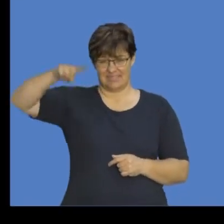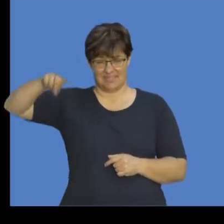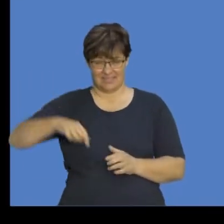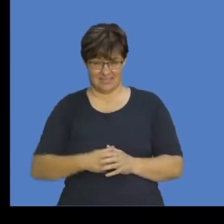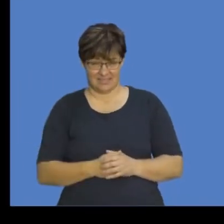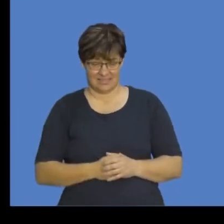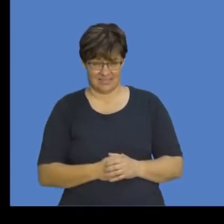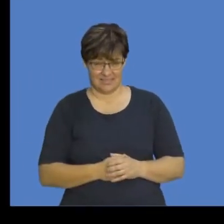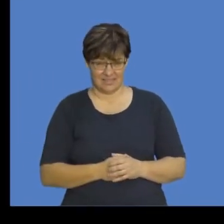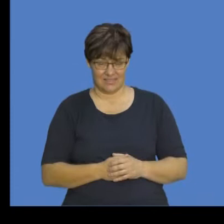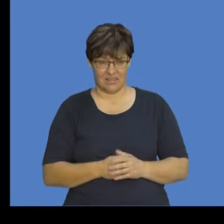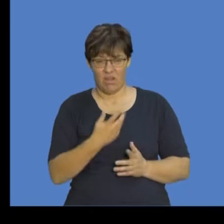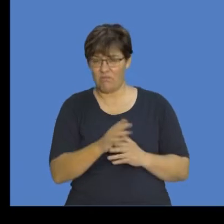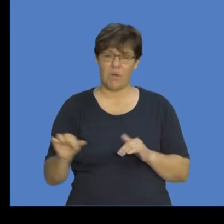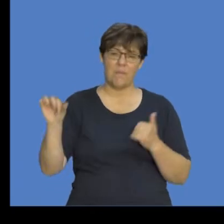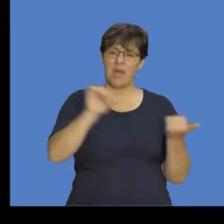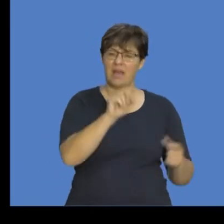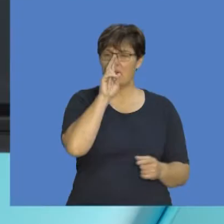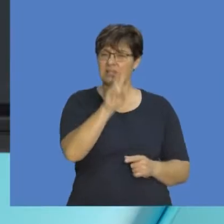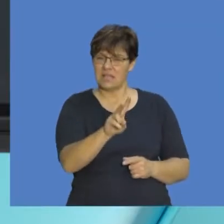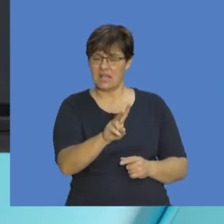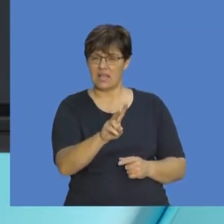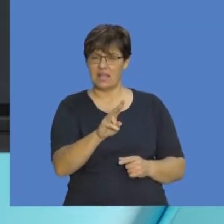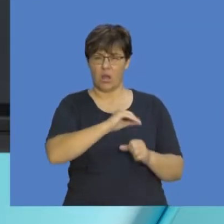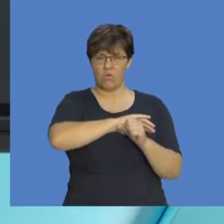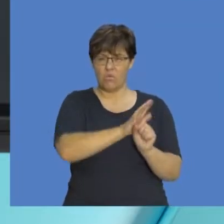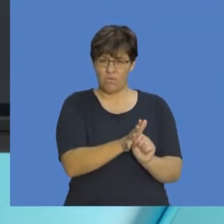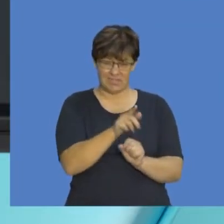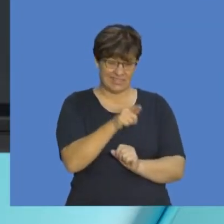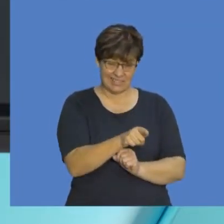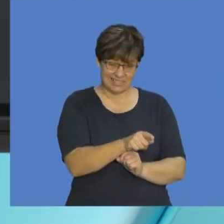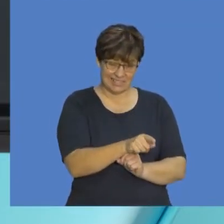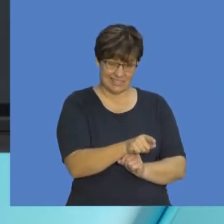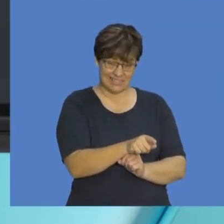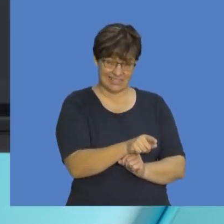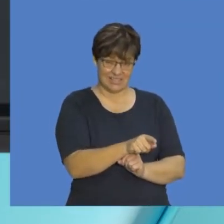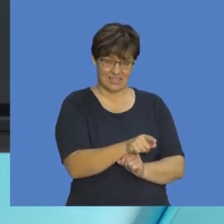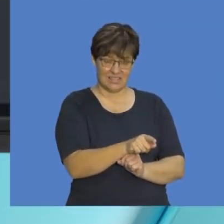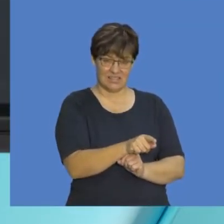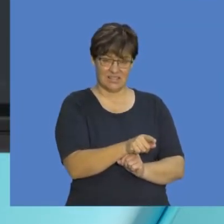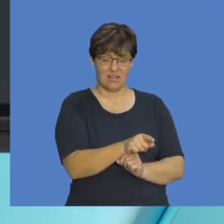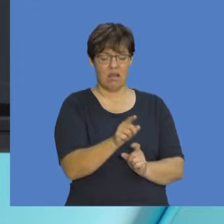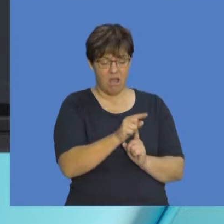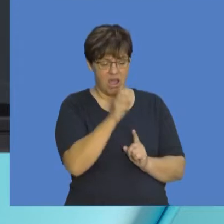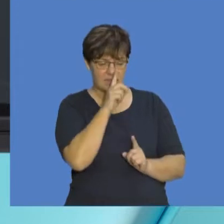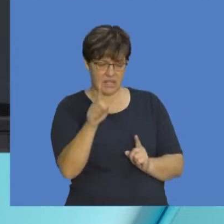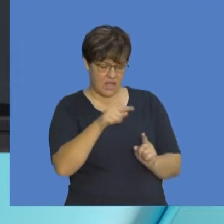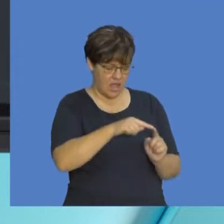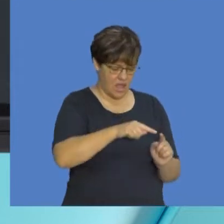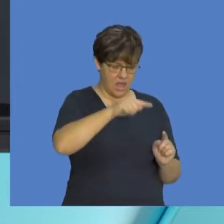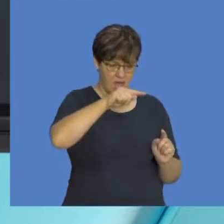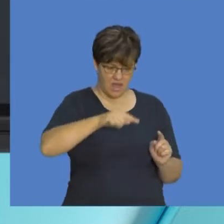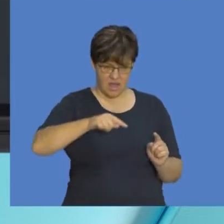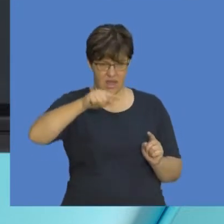okay? I mean, if you go back, look at the COVID pandemic, all the way you can see it's more